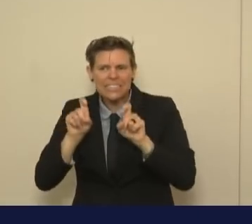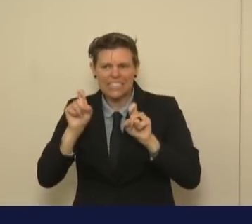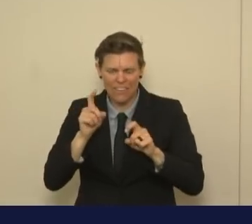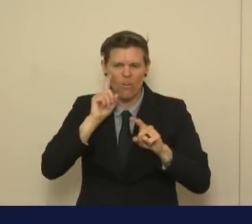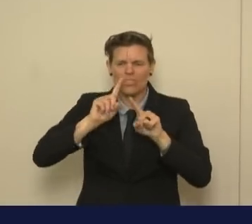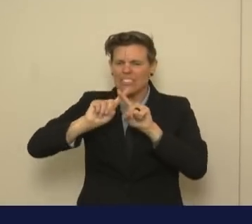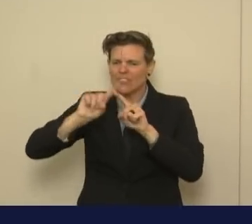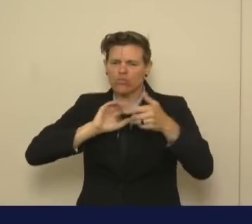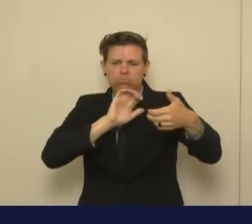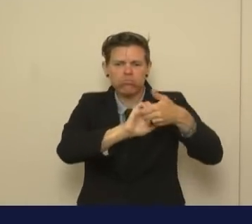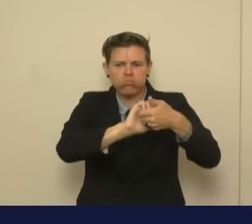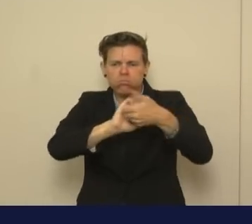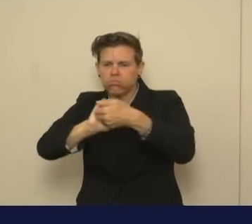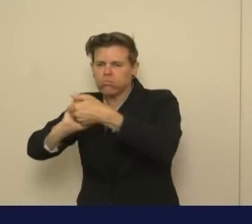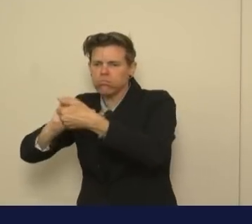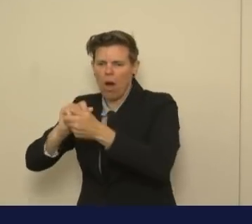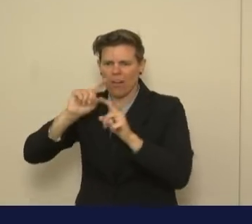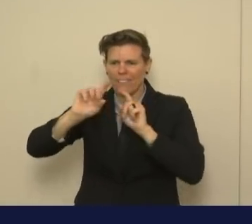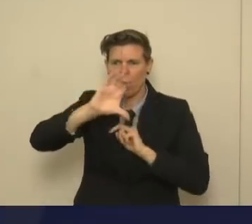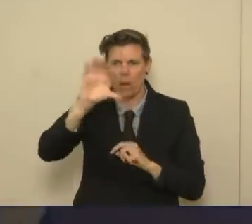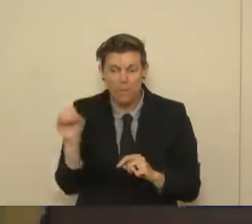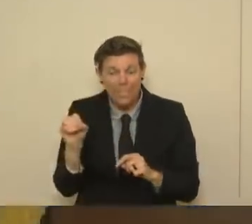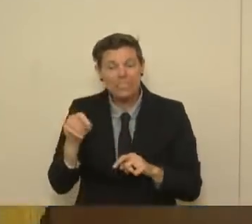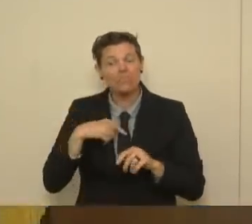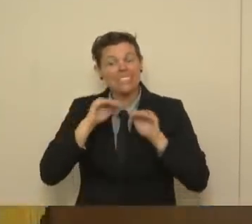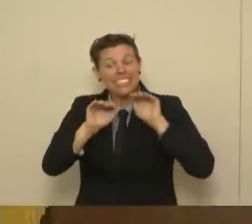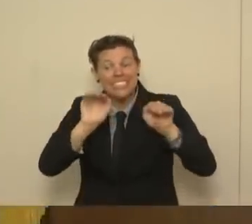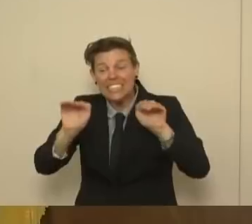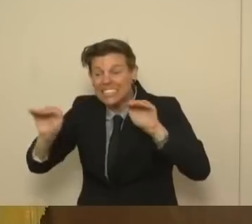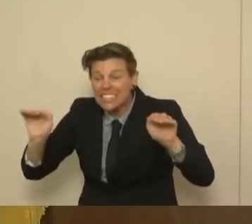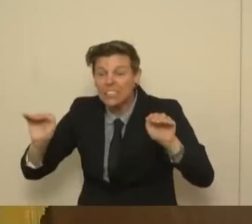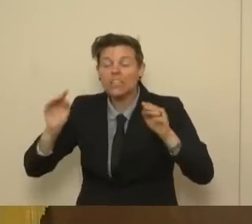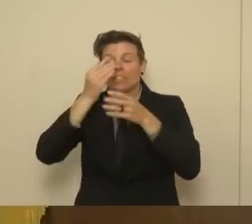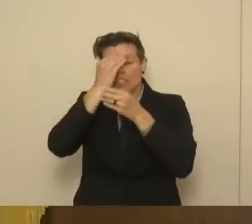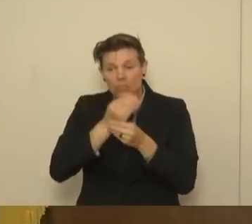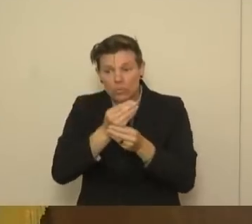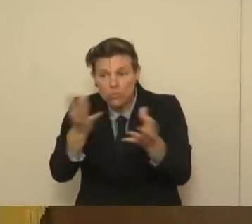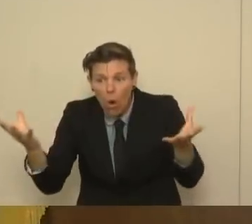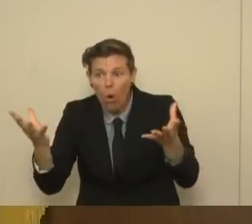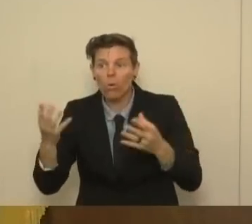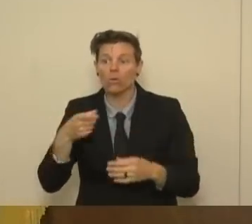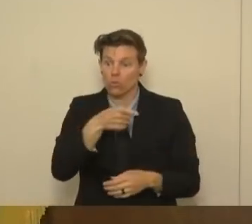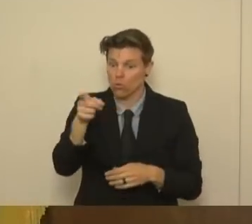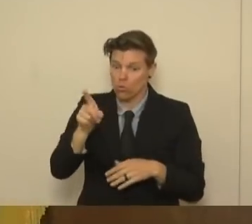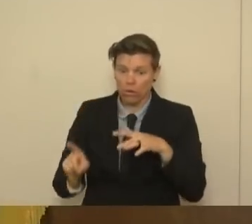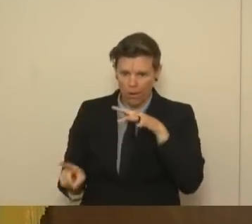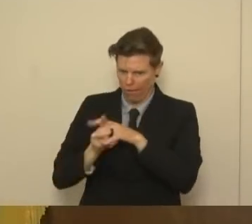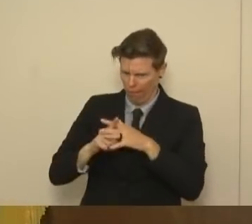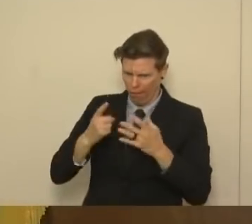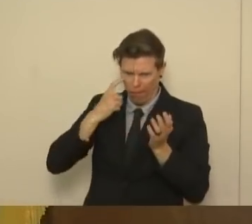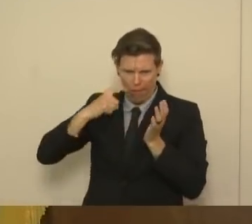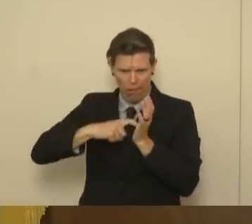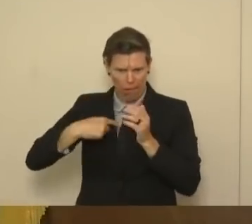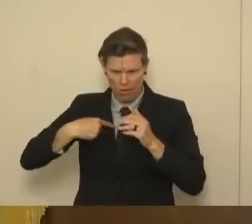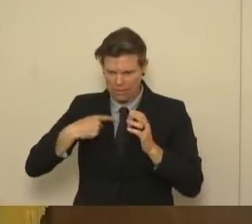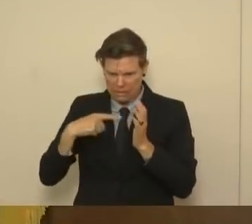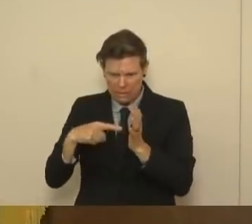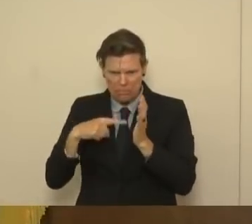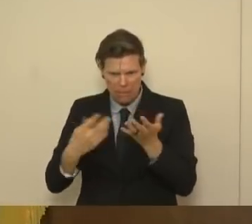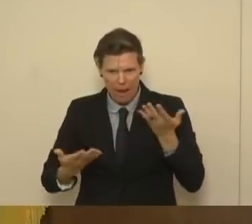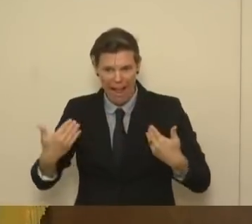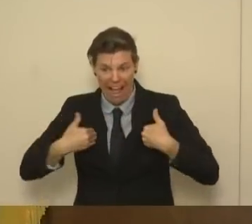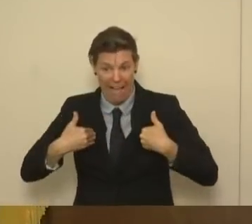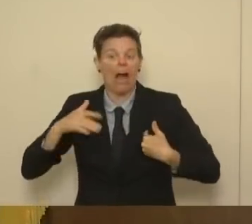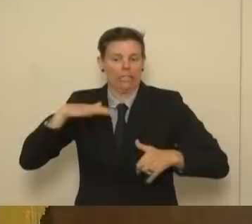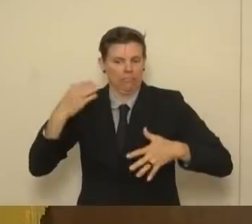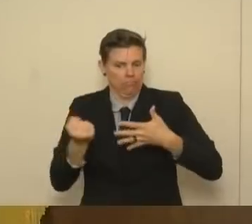Mexicans, we're working hard to get folks with symptoms. That's our first priority always, because we want you to get information